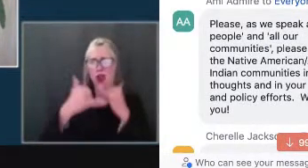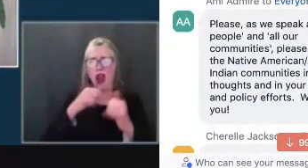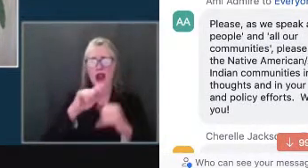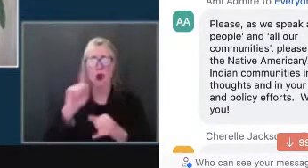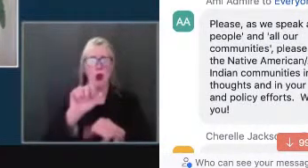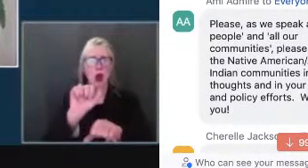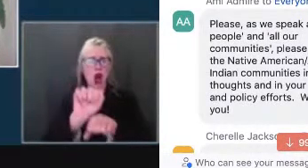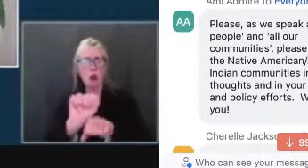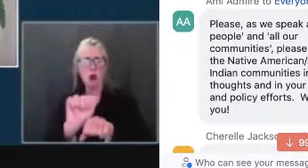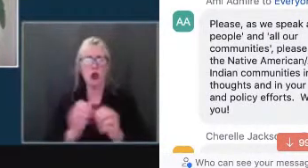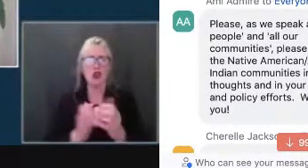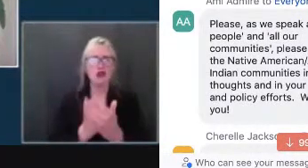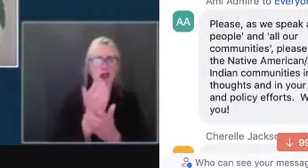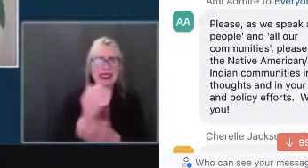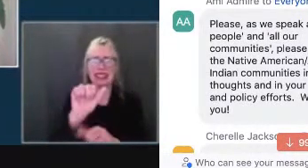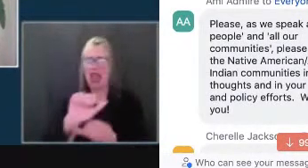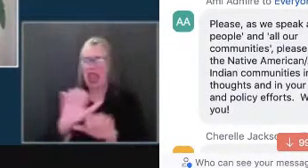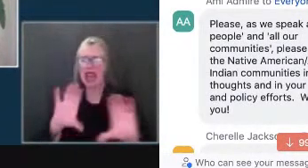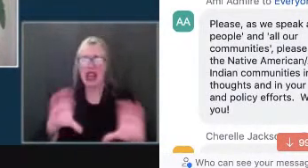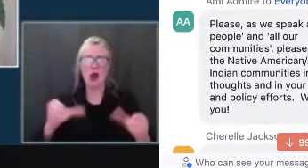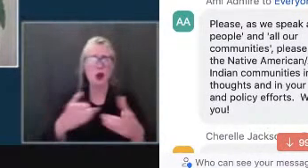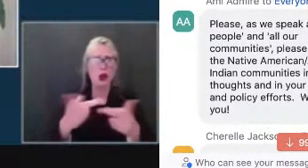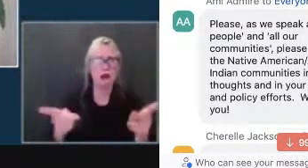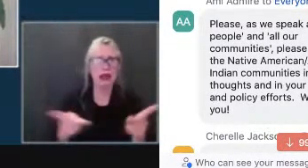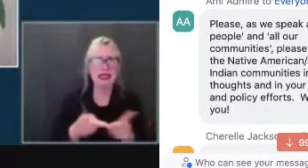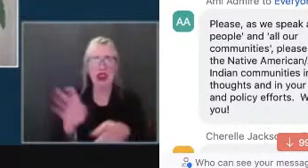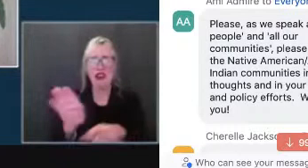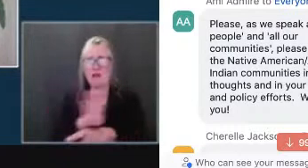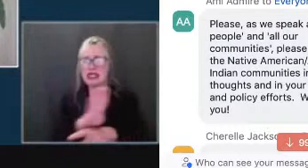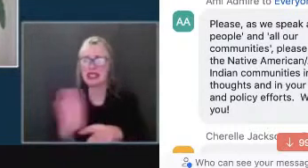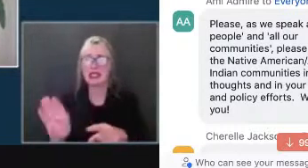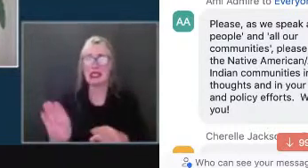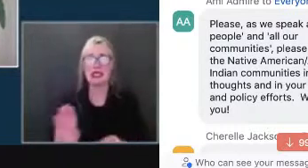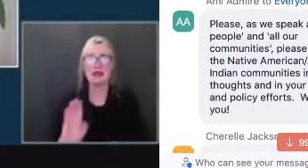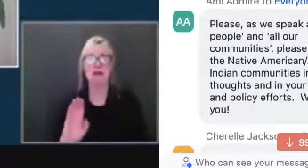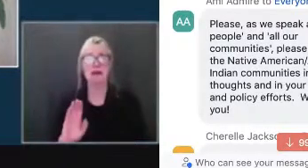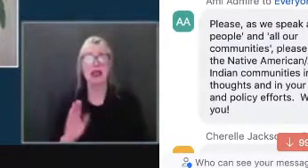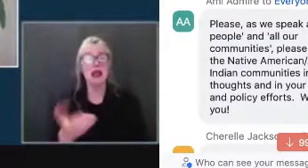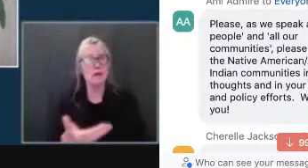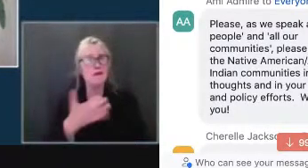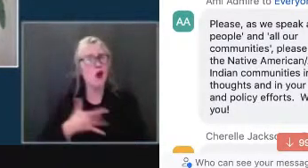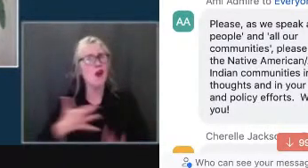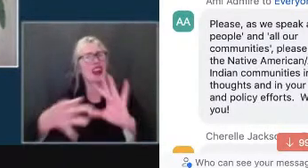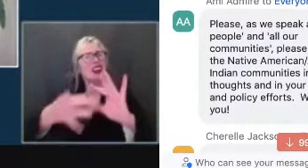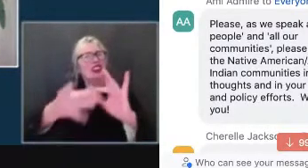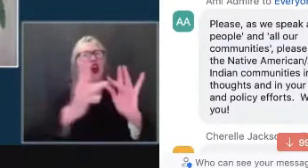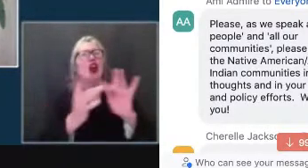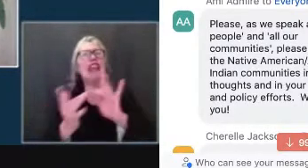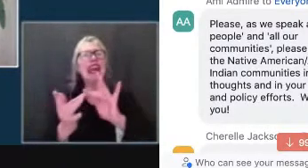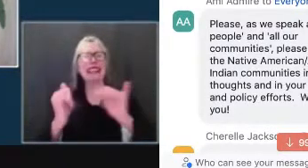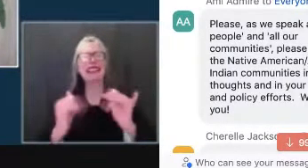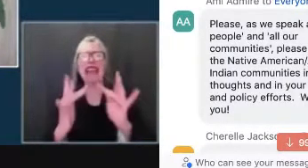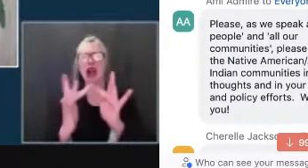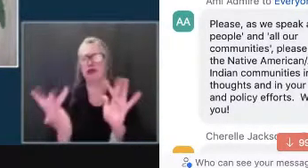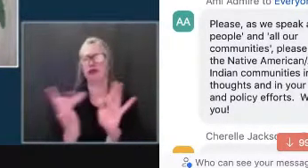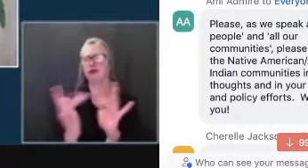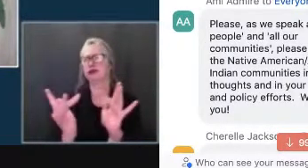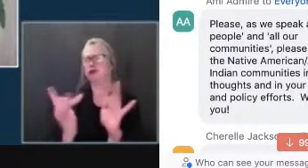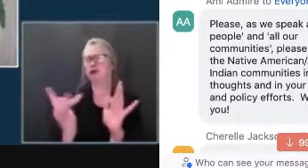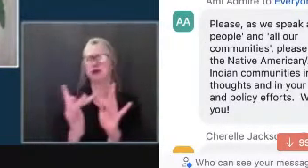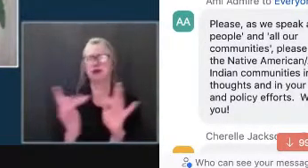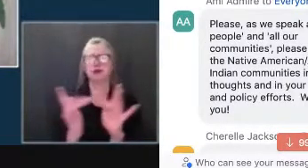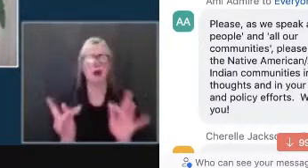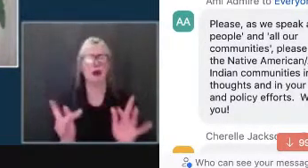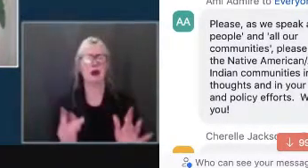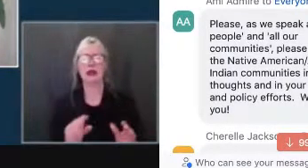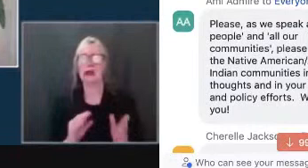workers' rights. It has destroyed our connectedness and so much more. Will we simply move